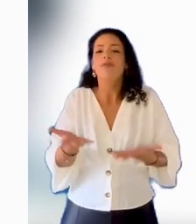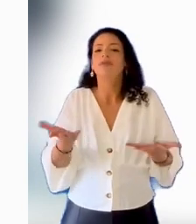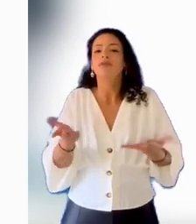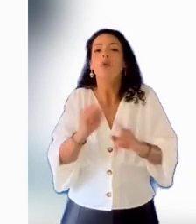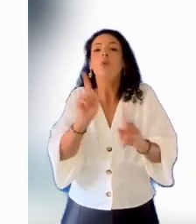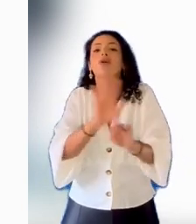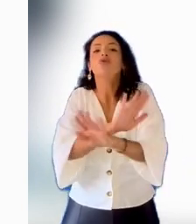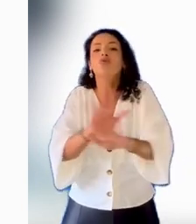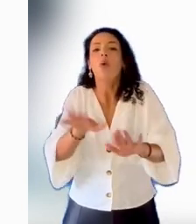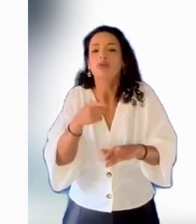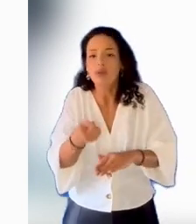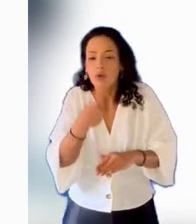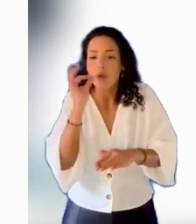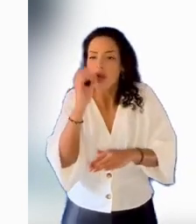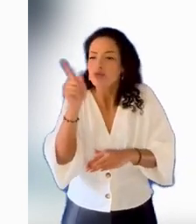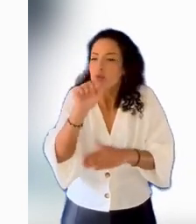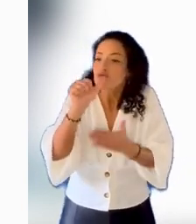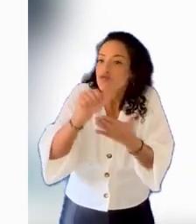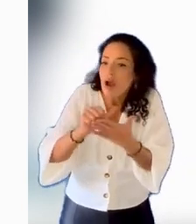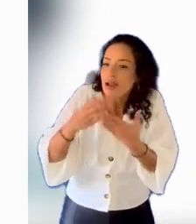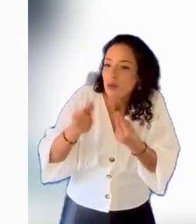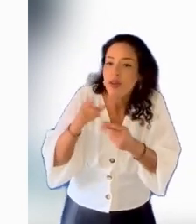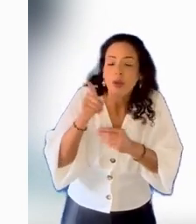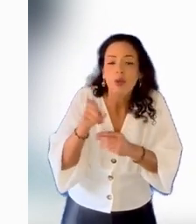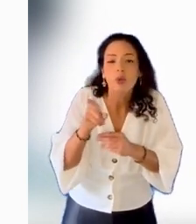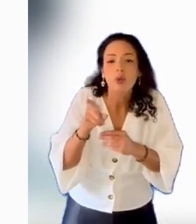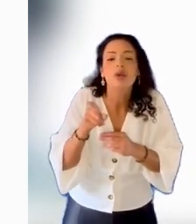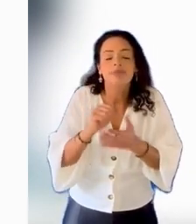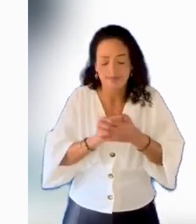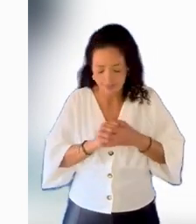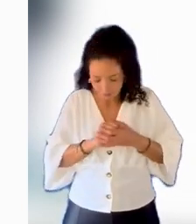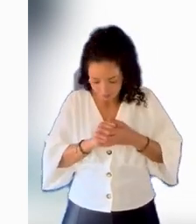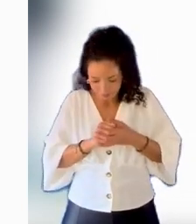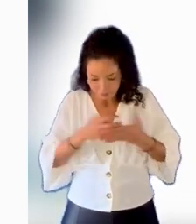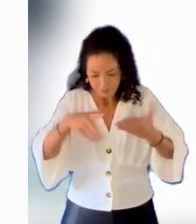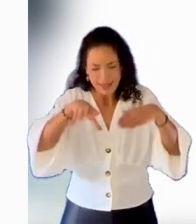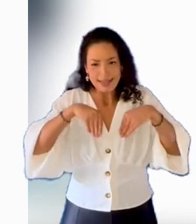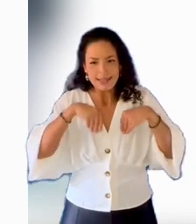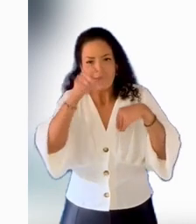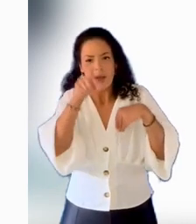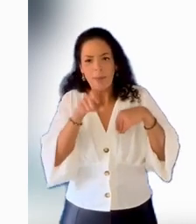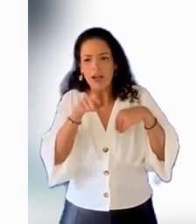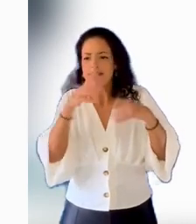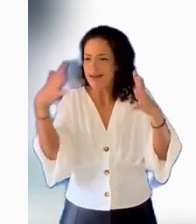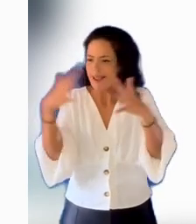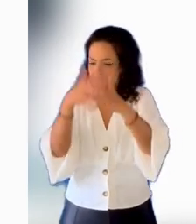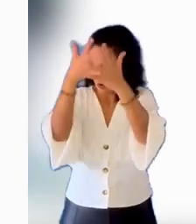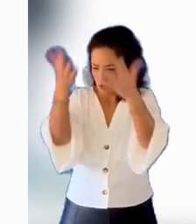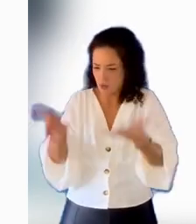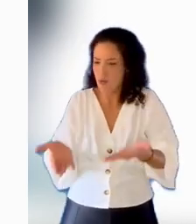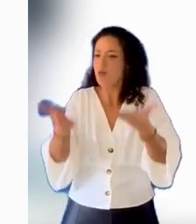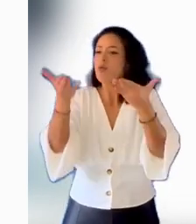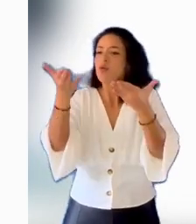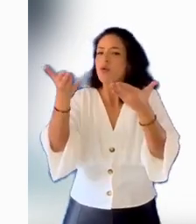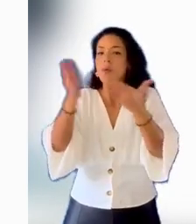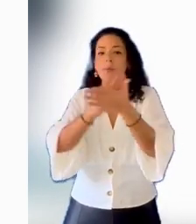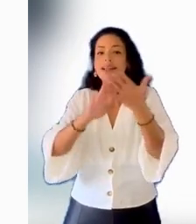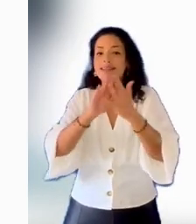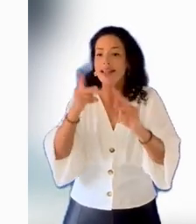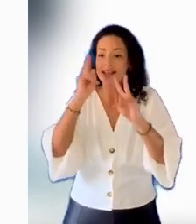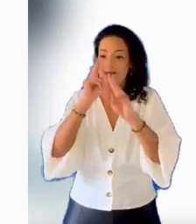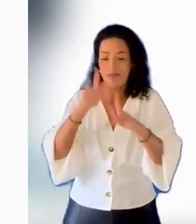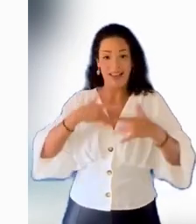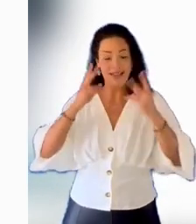most importantly, to ask what's right with someone instead. Accepting how someone is and who they are is to ensure that they are seen, heard, and